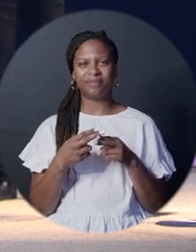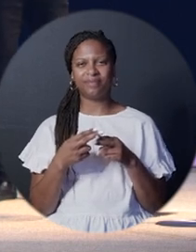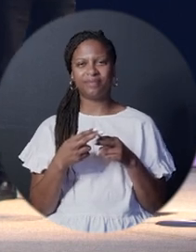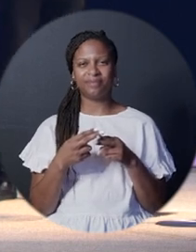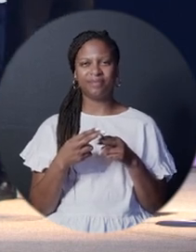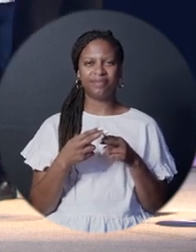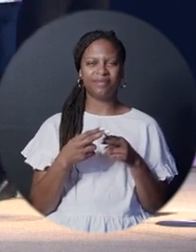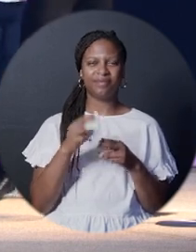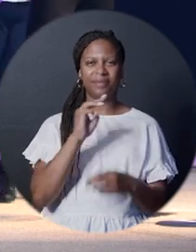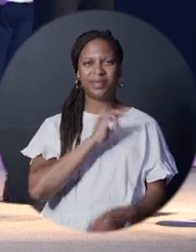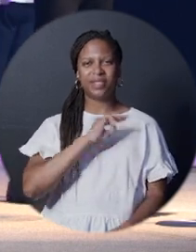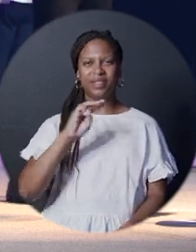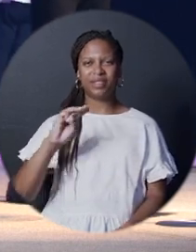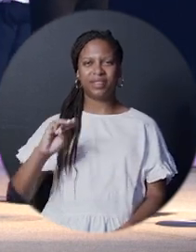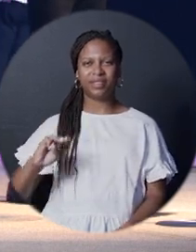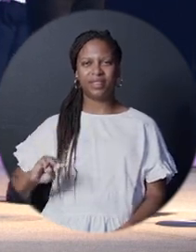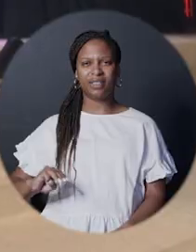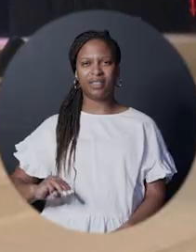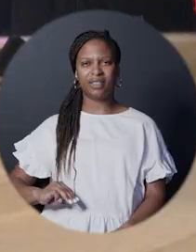name.